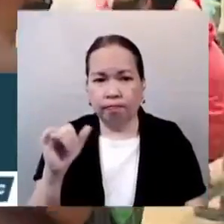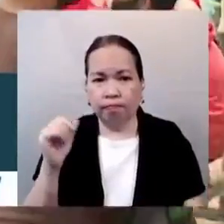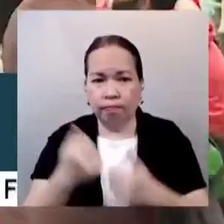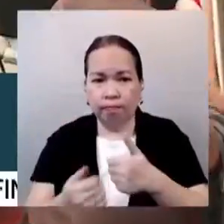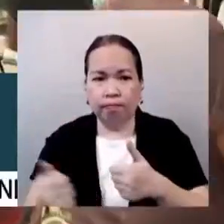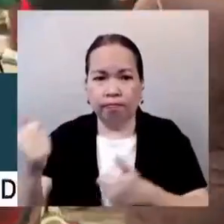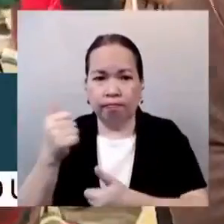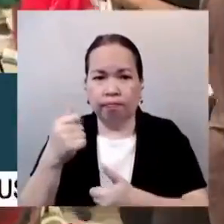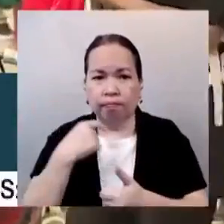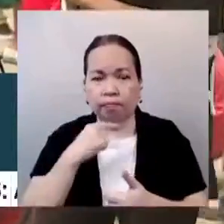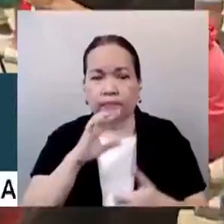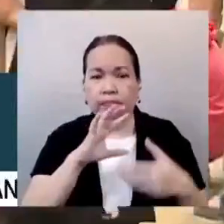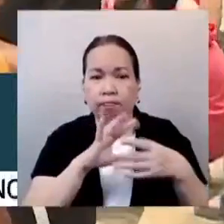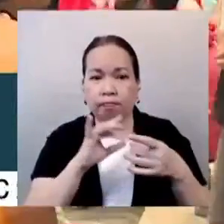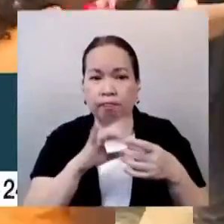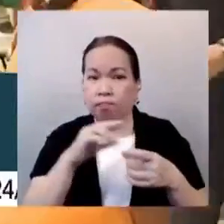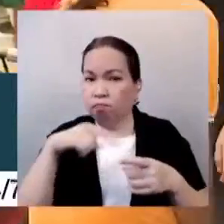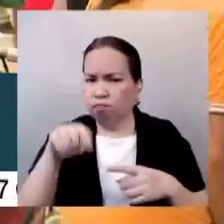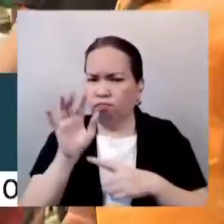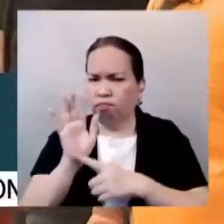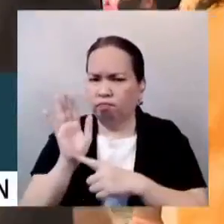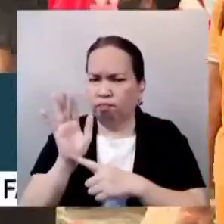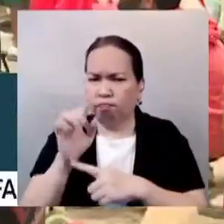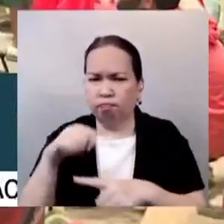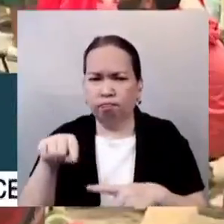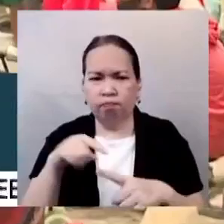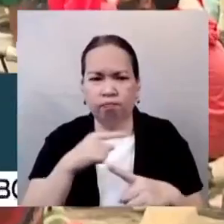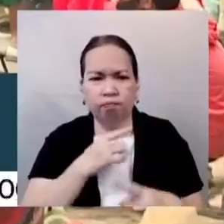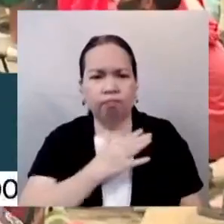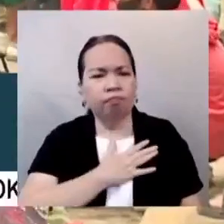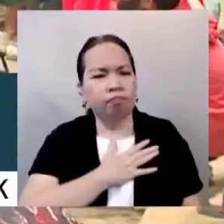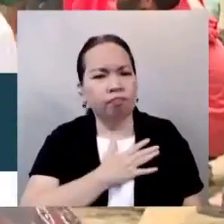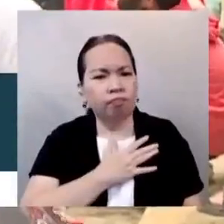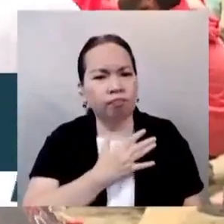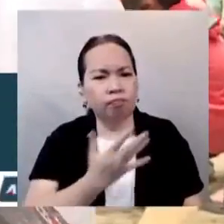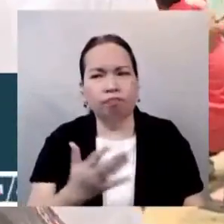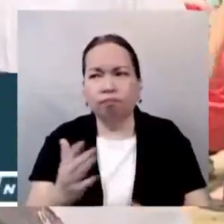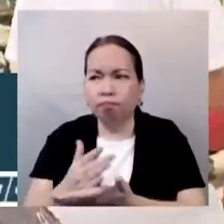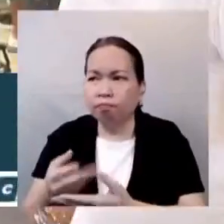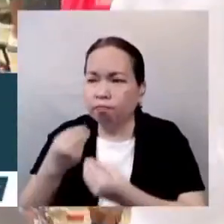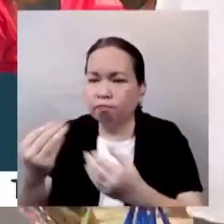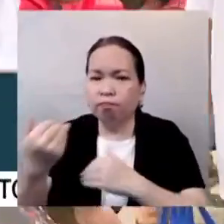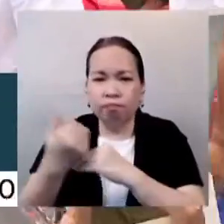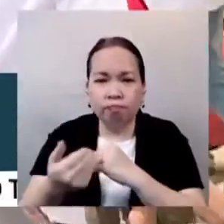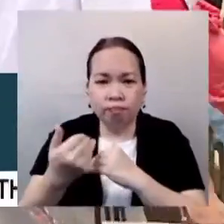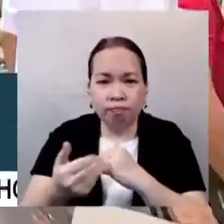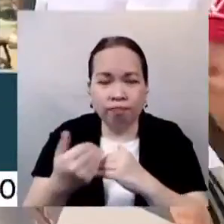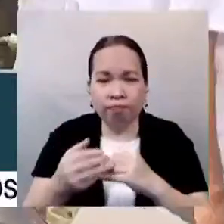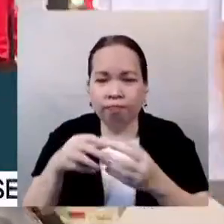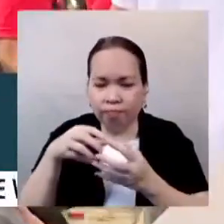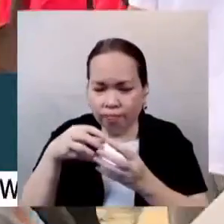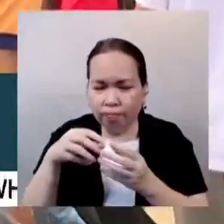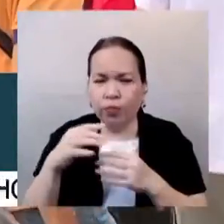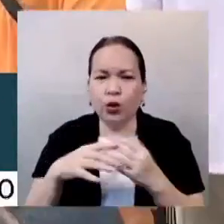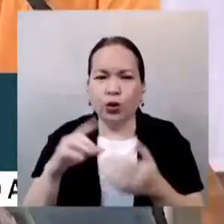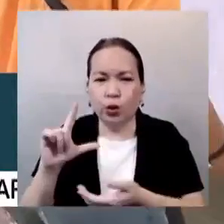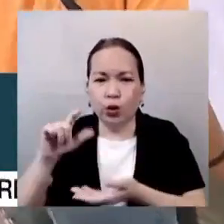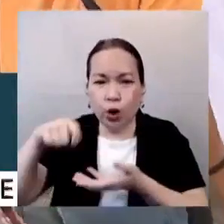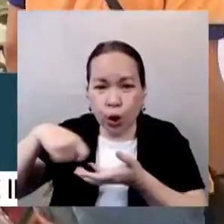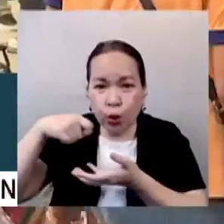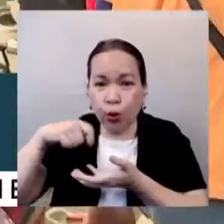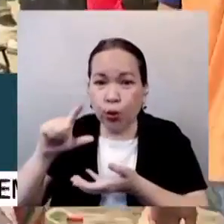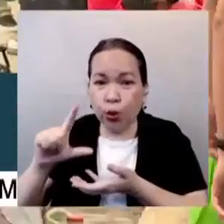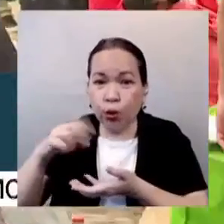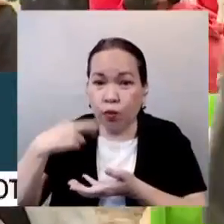also said that these protesters, they are sharing pandesal, lugaw, or basic porridge. And yet,